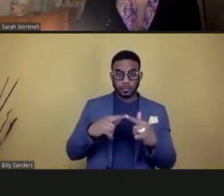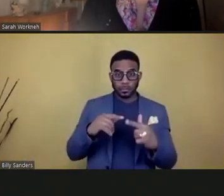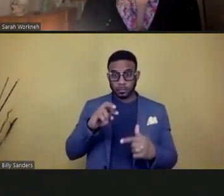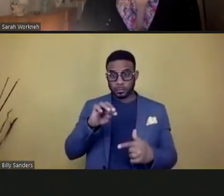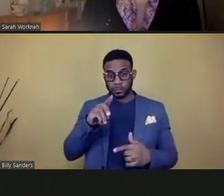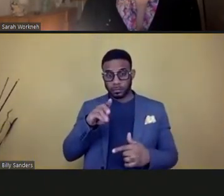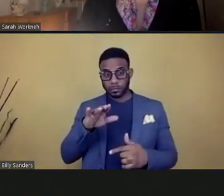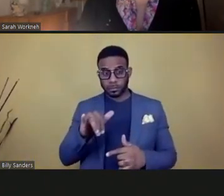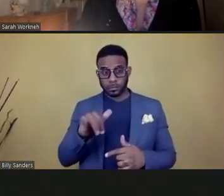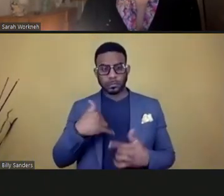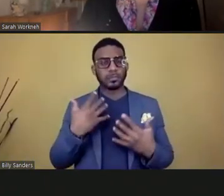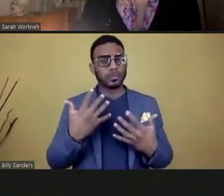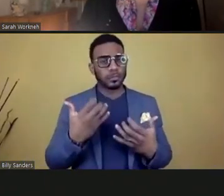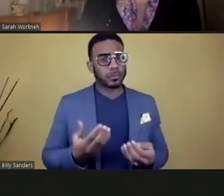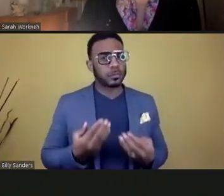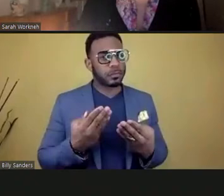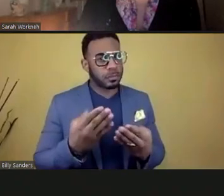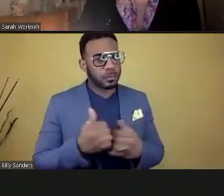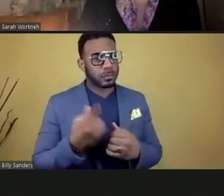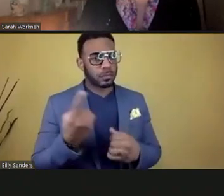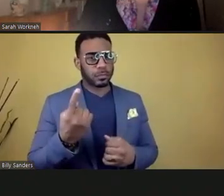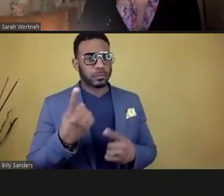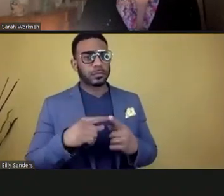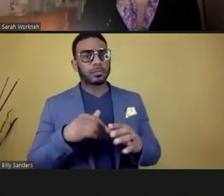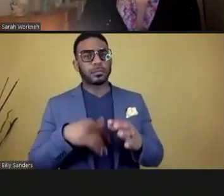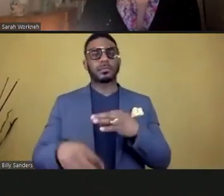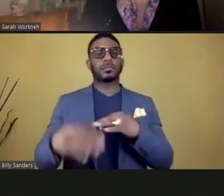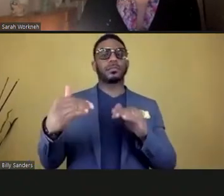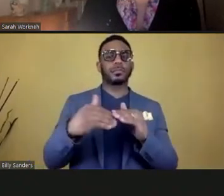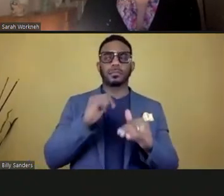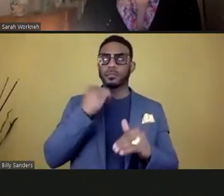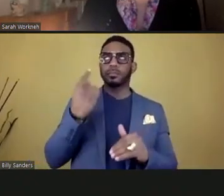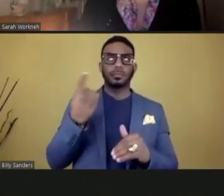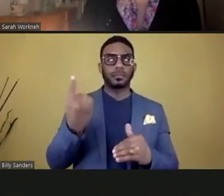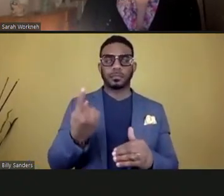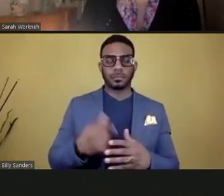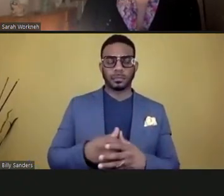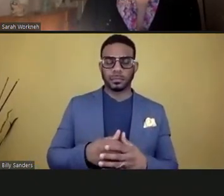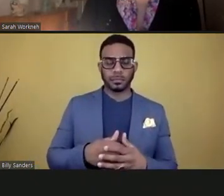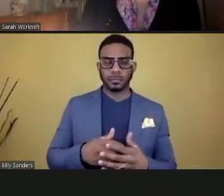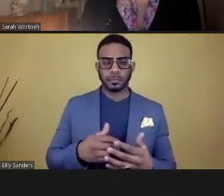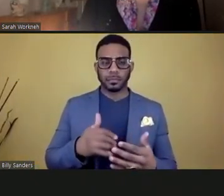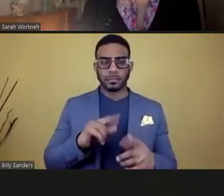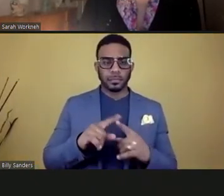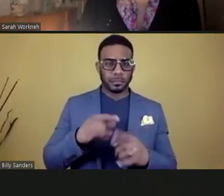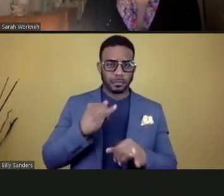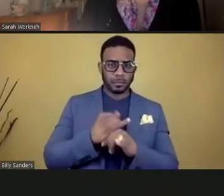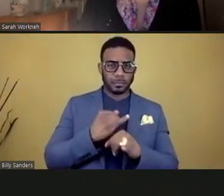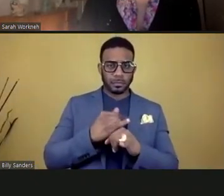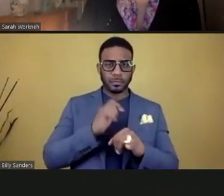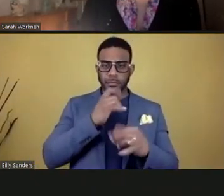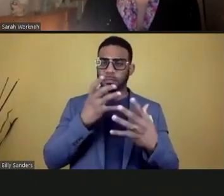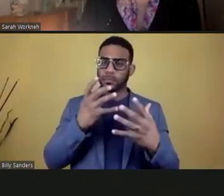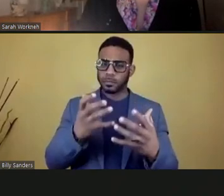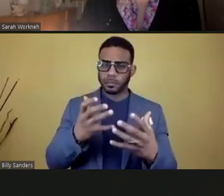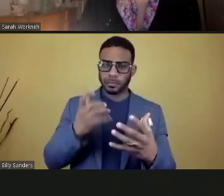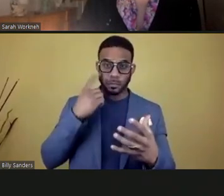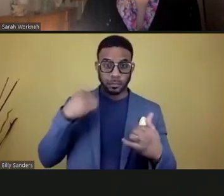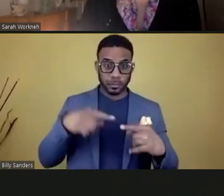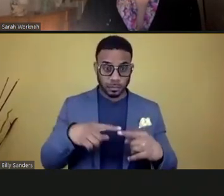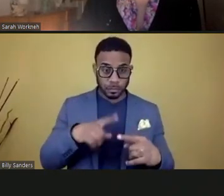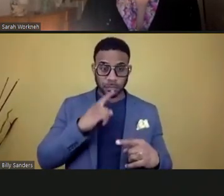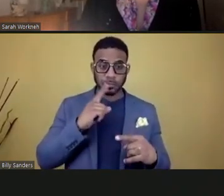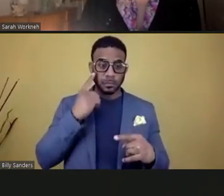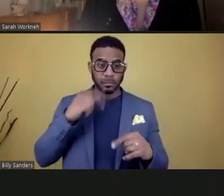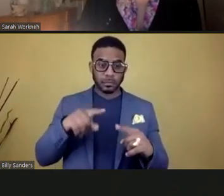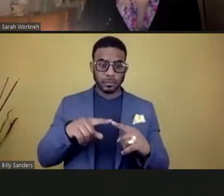residency, we want to provide them with something, but in return, there's always something as an institution that we want. And for us, it's for